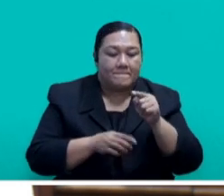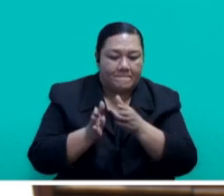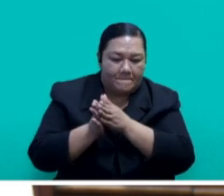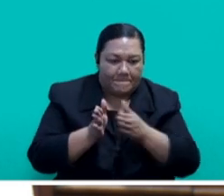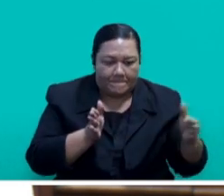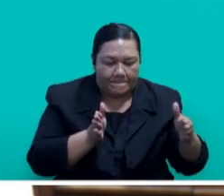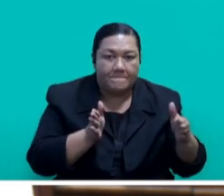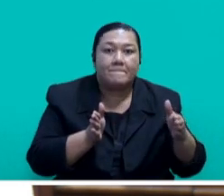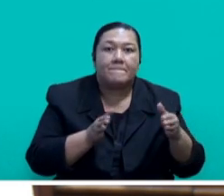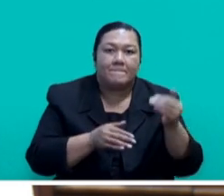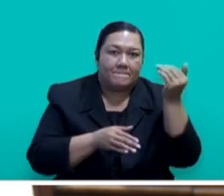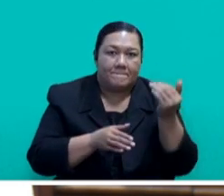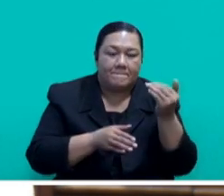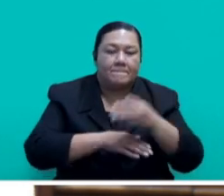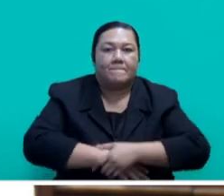medium term.